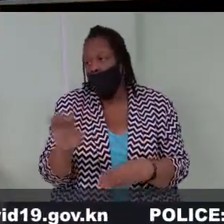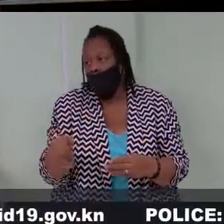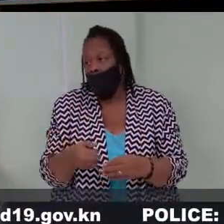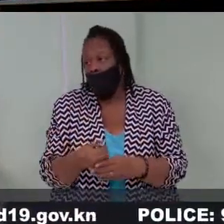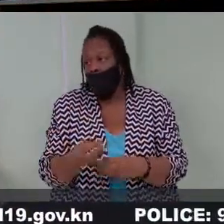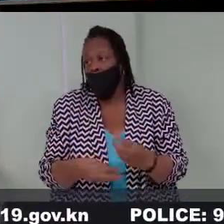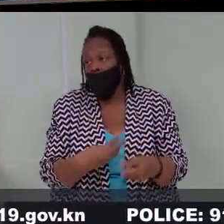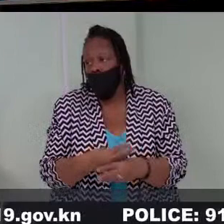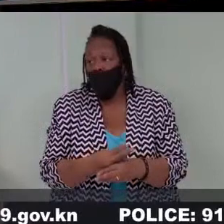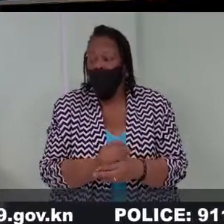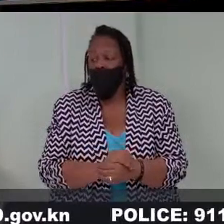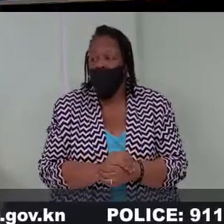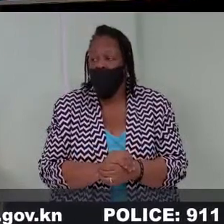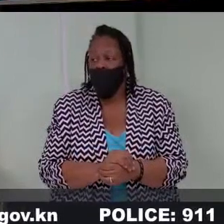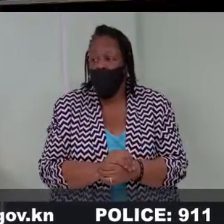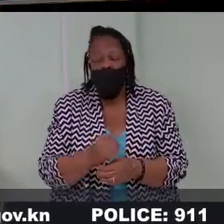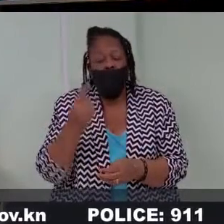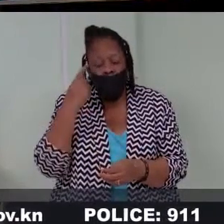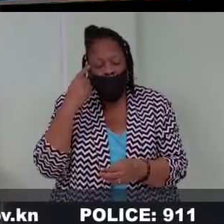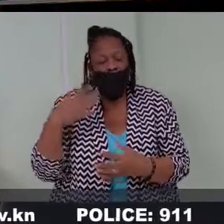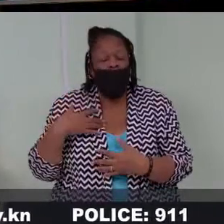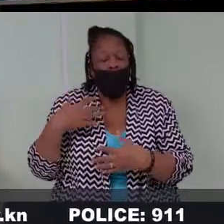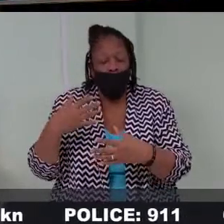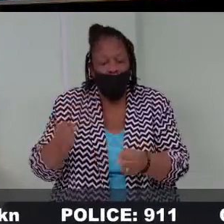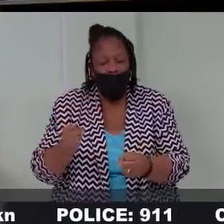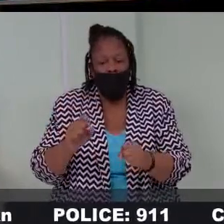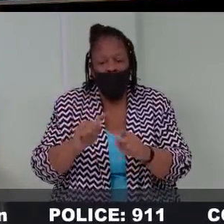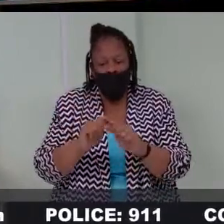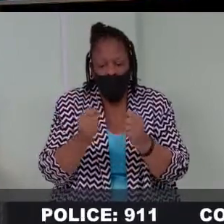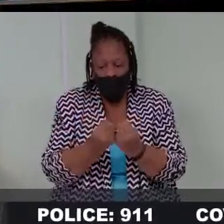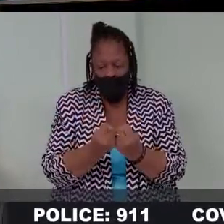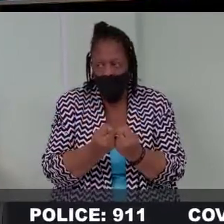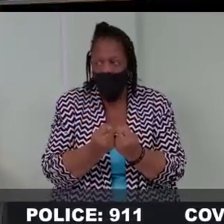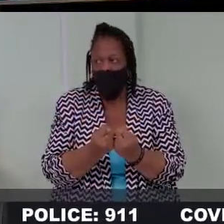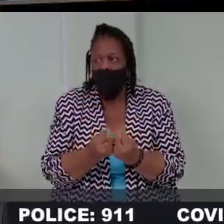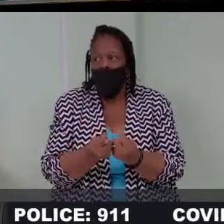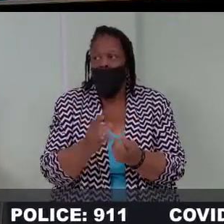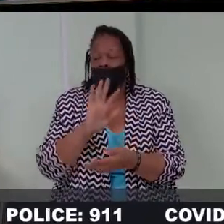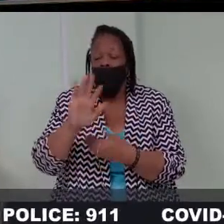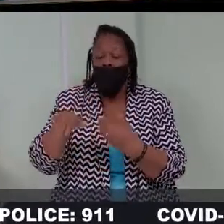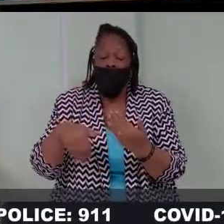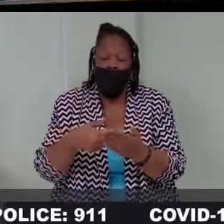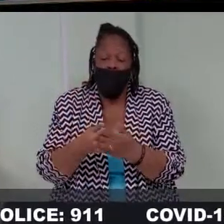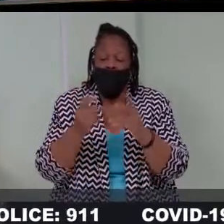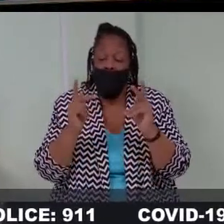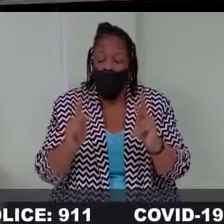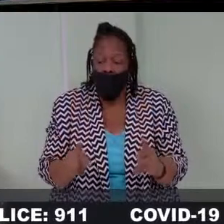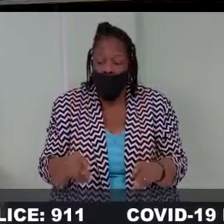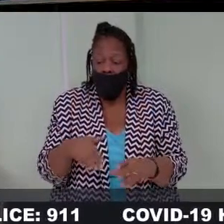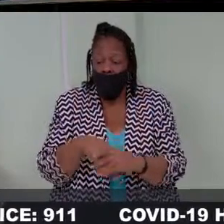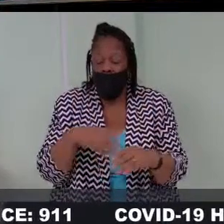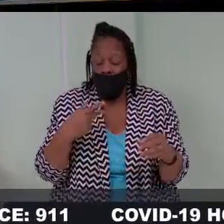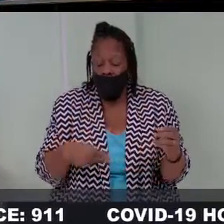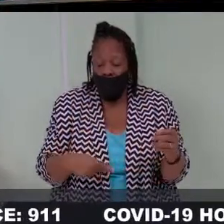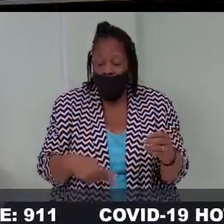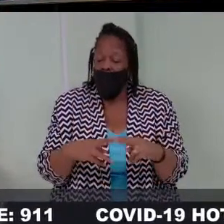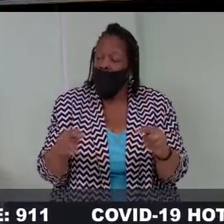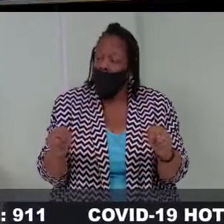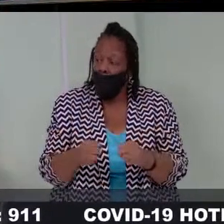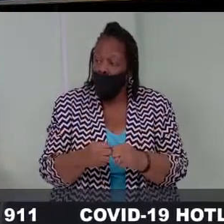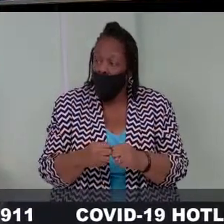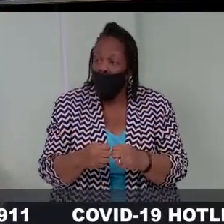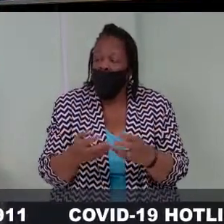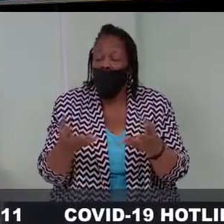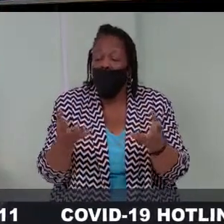Sabrina, on behalf of the Ministry of Health and all of the persons in the Federation of St. Kitts and Nevis, I want to